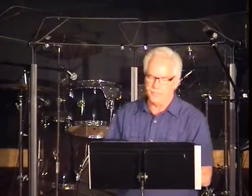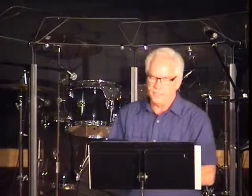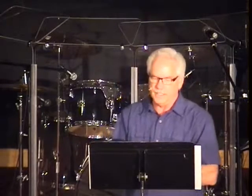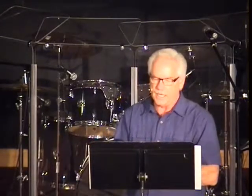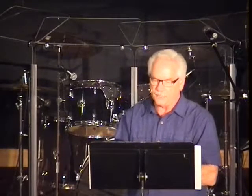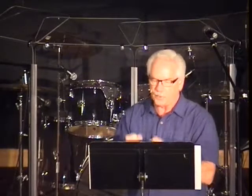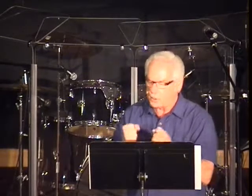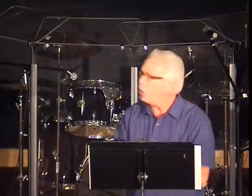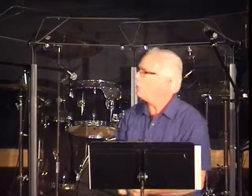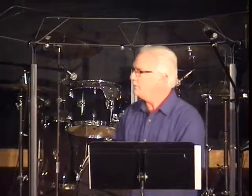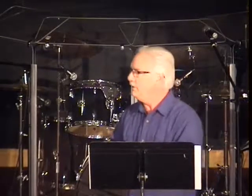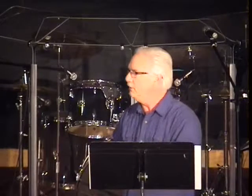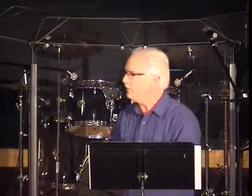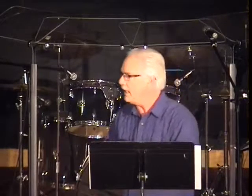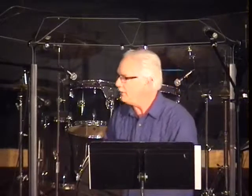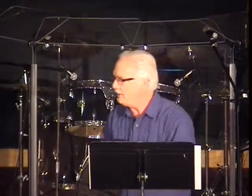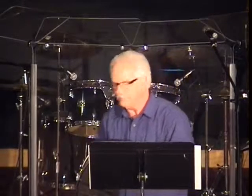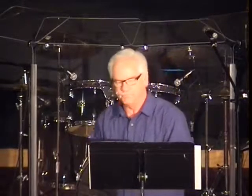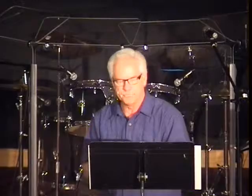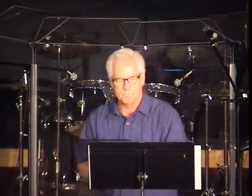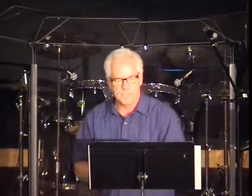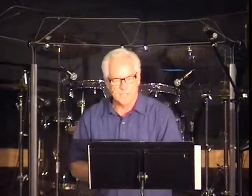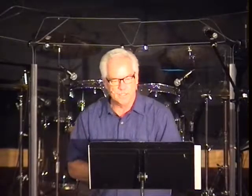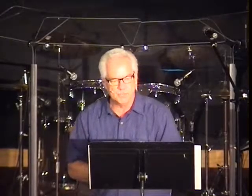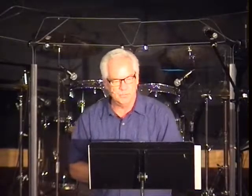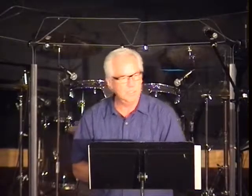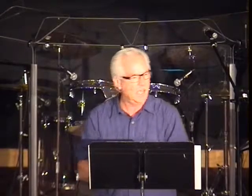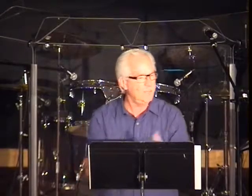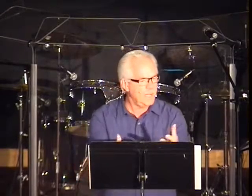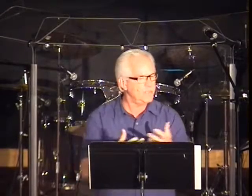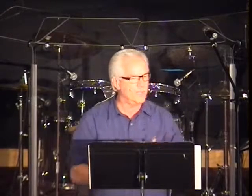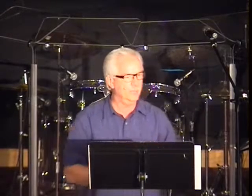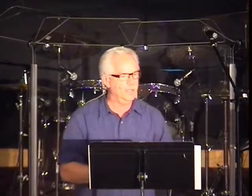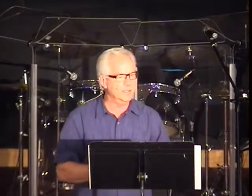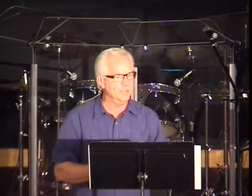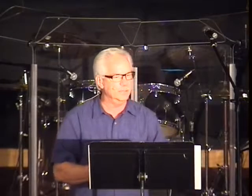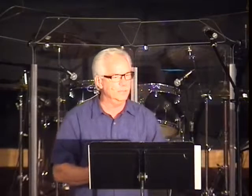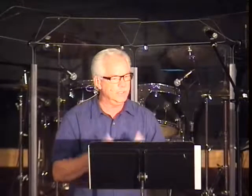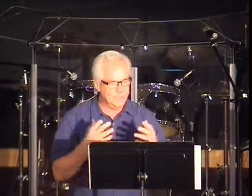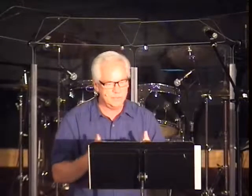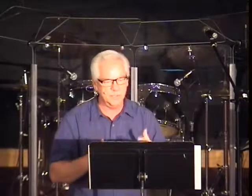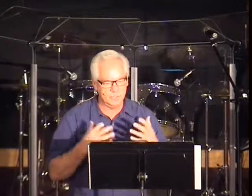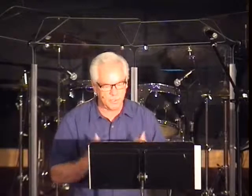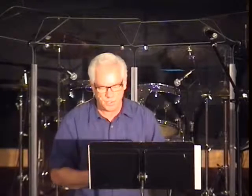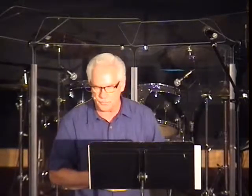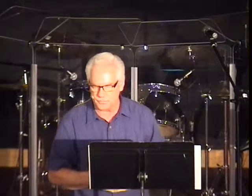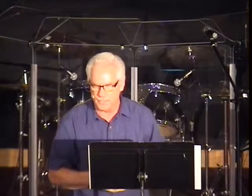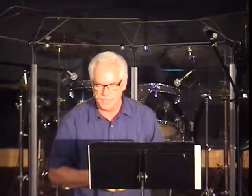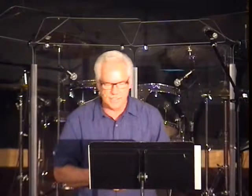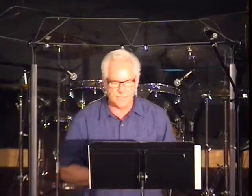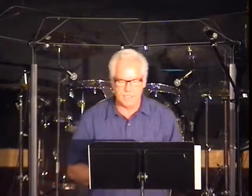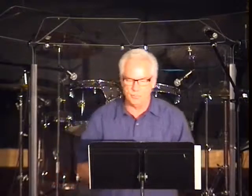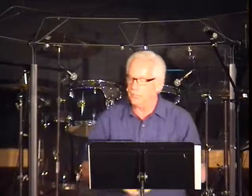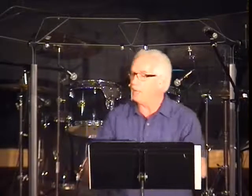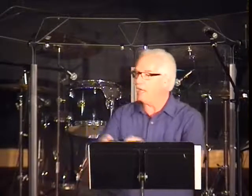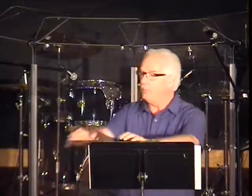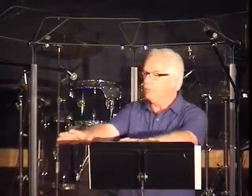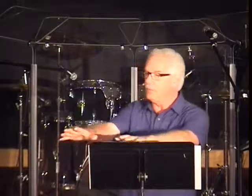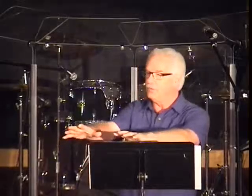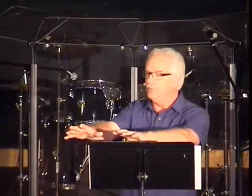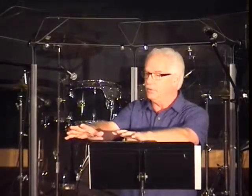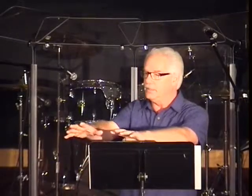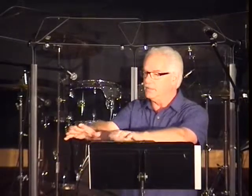together. And I felt lost, you know, without him. And so God made us that way, didn't he? To be intimate and close. And when Mom